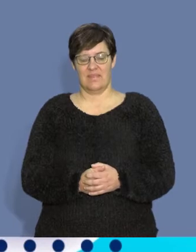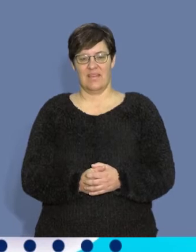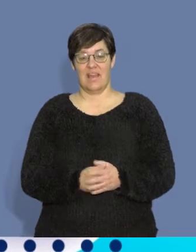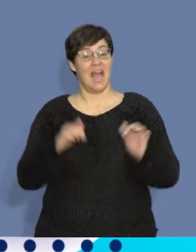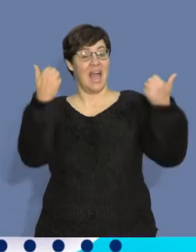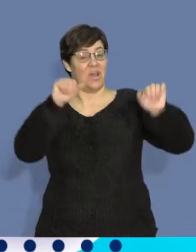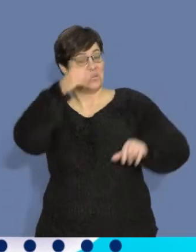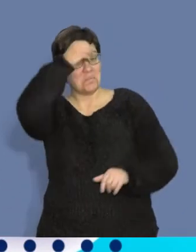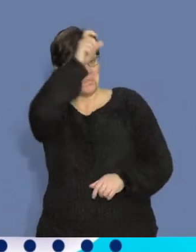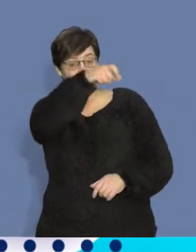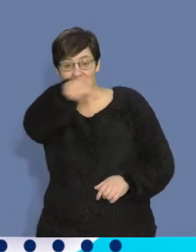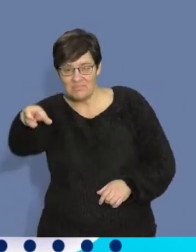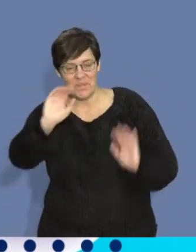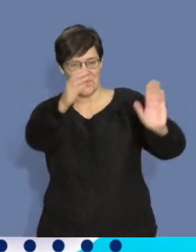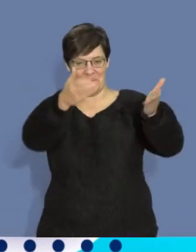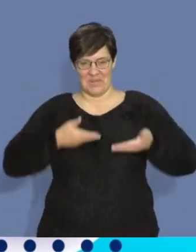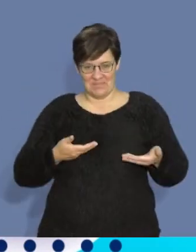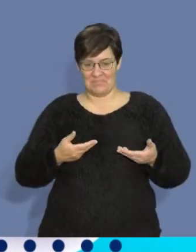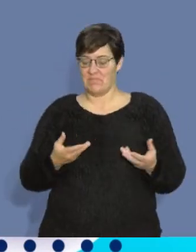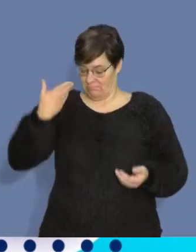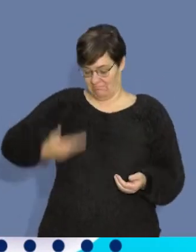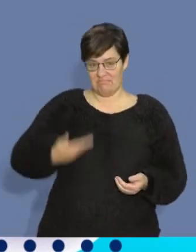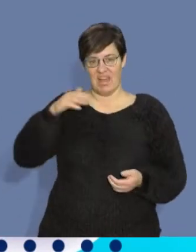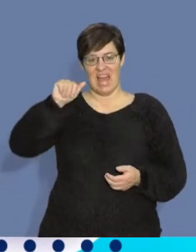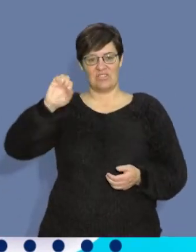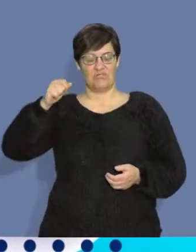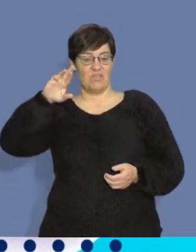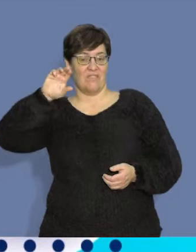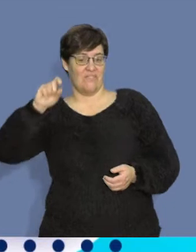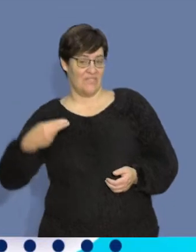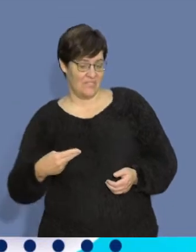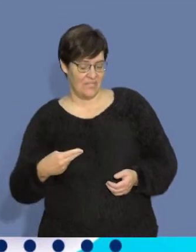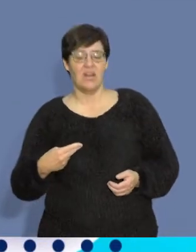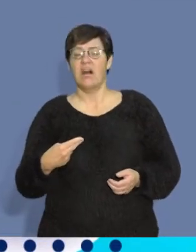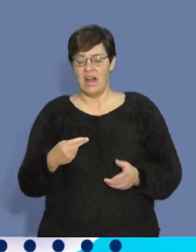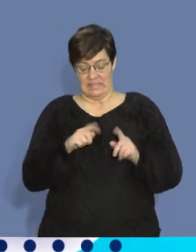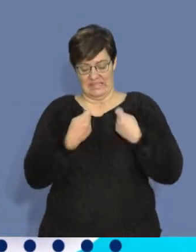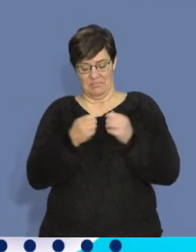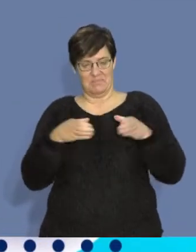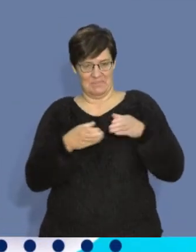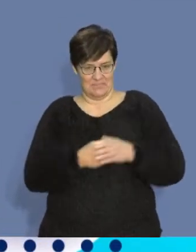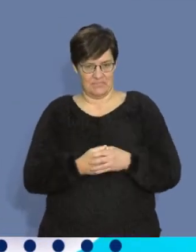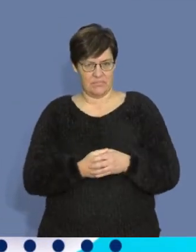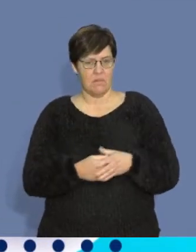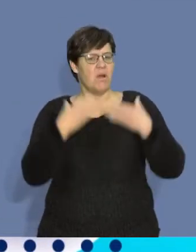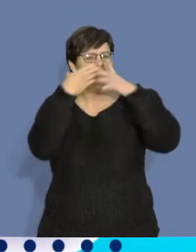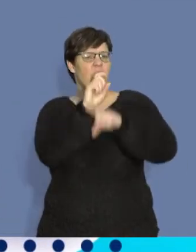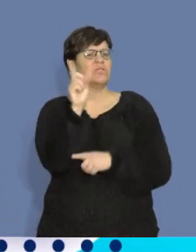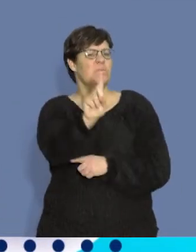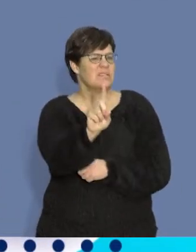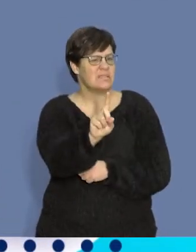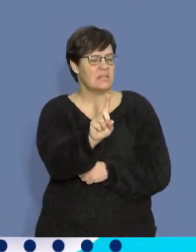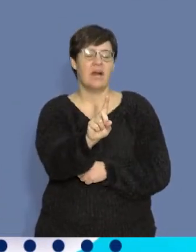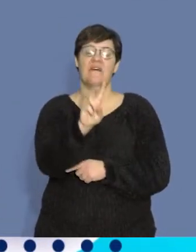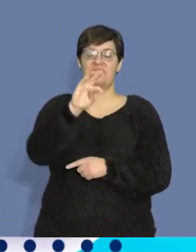Welcome, accounting boffins. You with Ashraf Patel and the crew. We are busy with VAT. Today the emphasis will